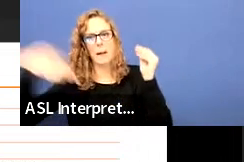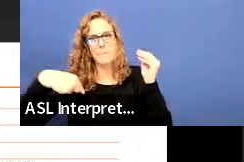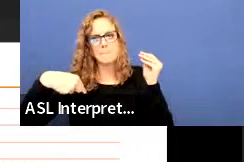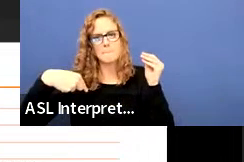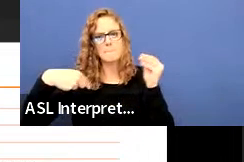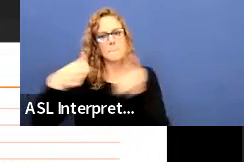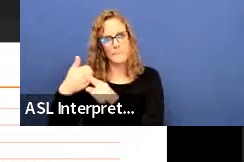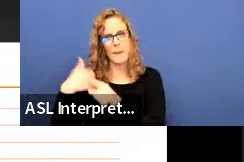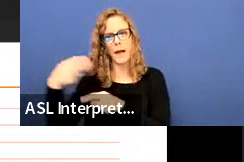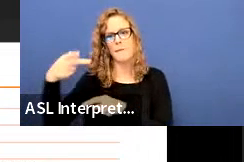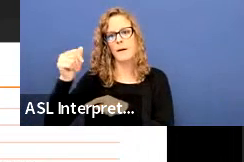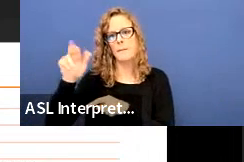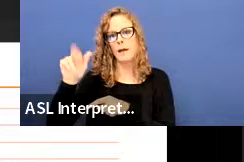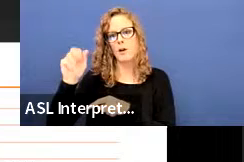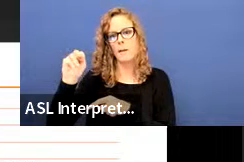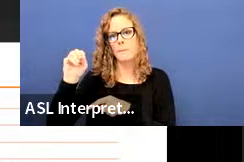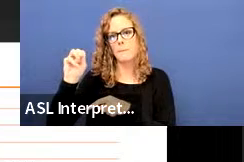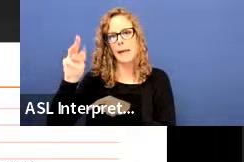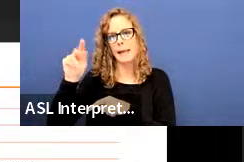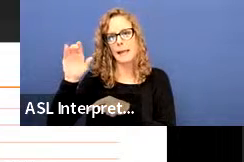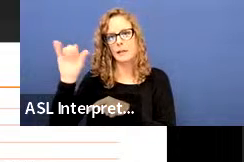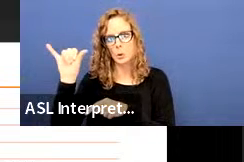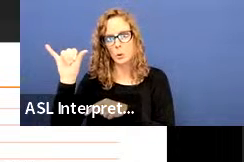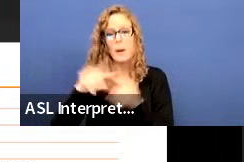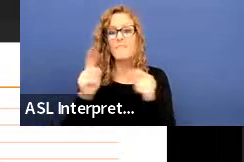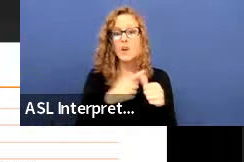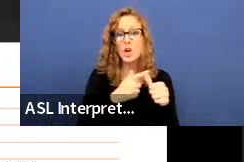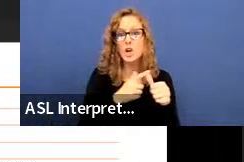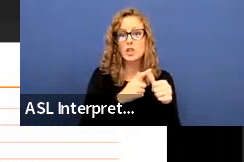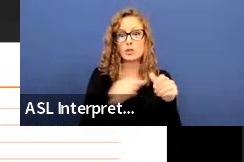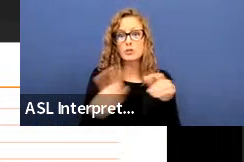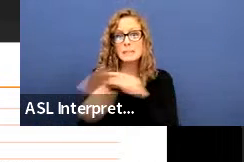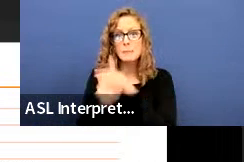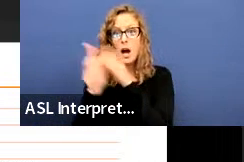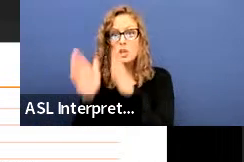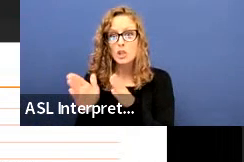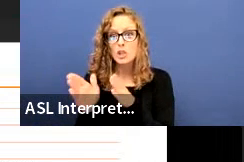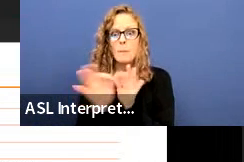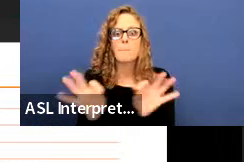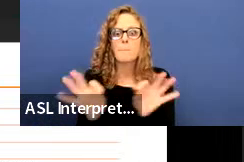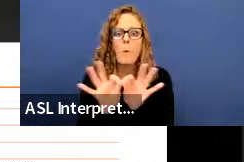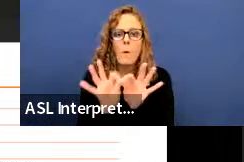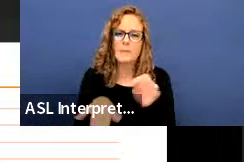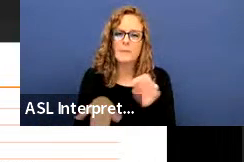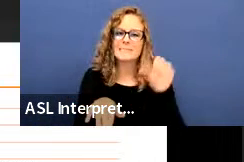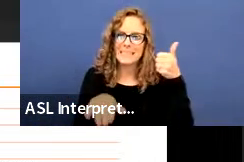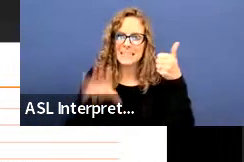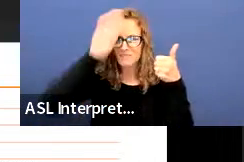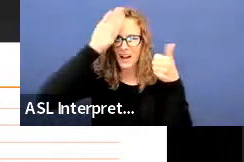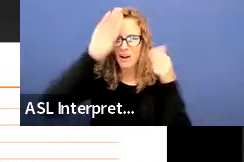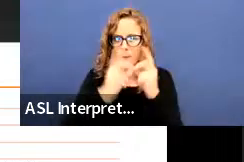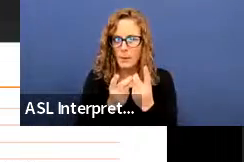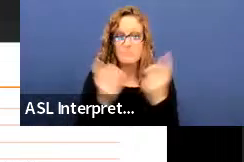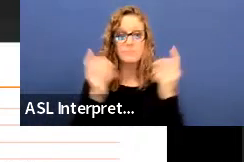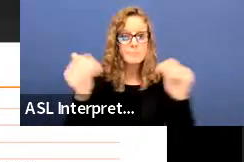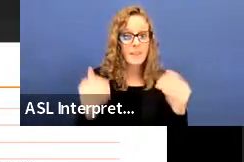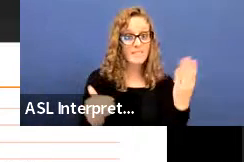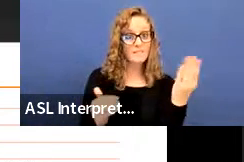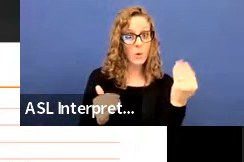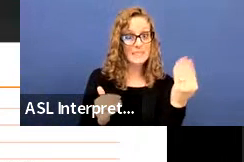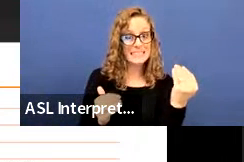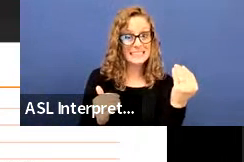paramedic on it as well. But first responders are very important in our system, and that's our 10 fire departments. We have